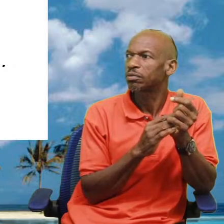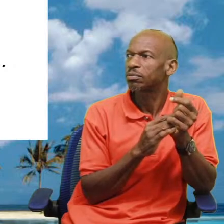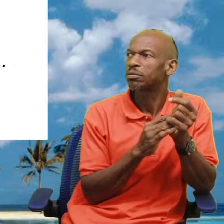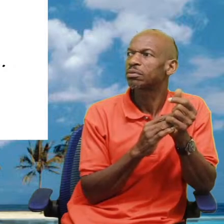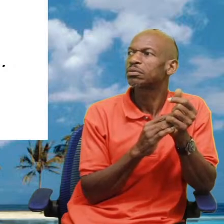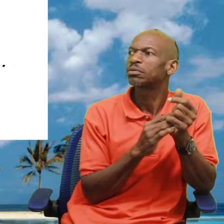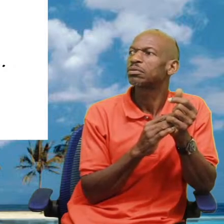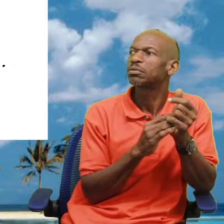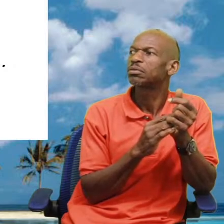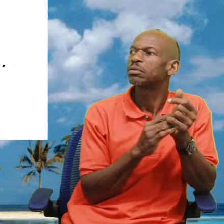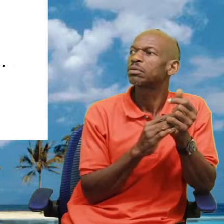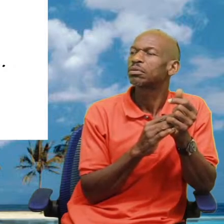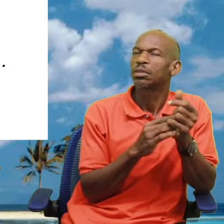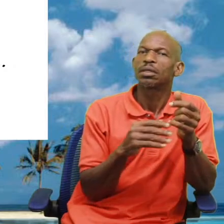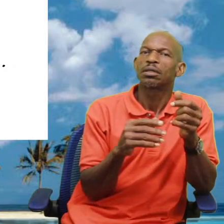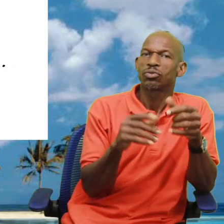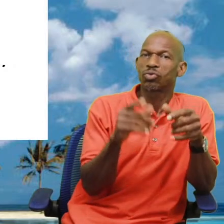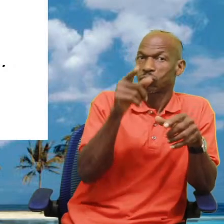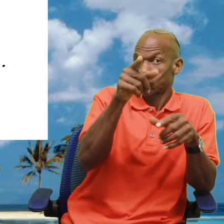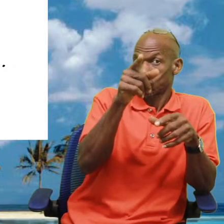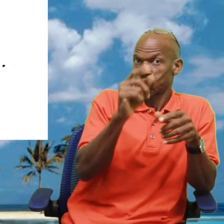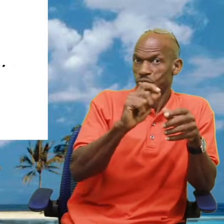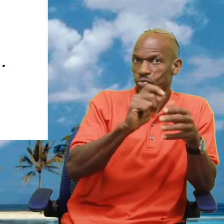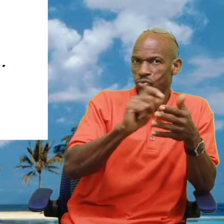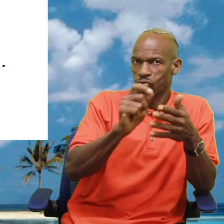right? The dog.